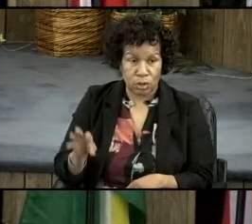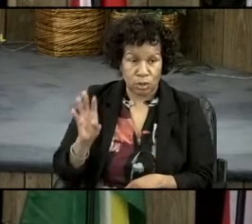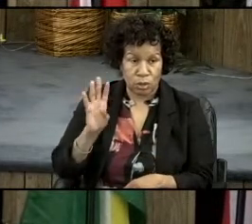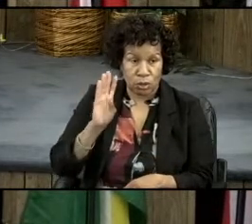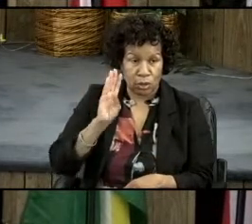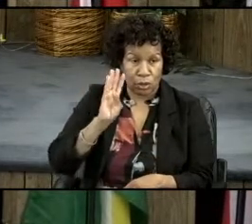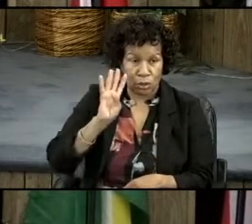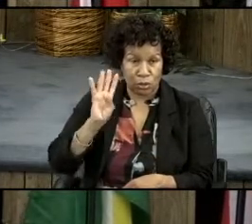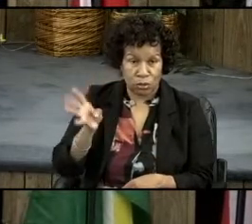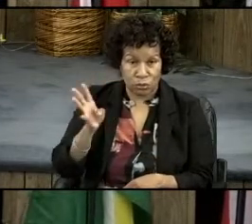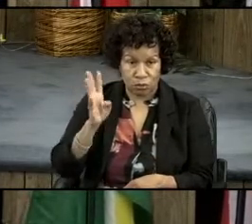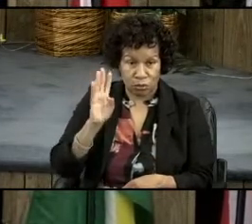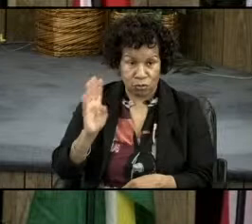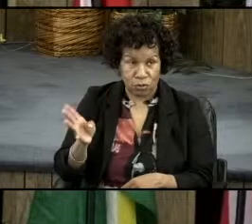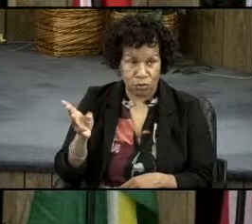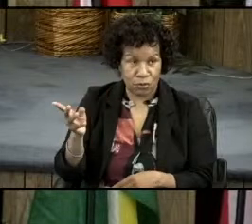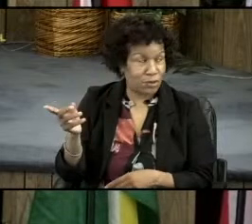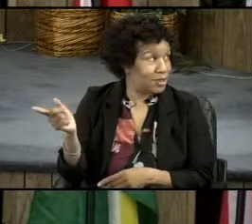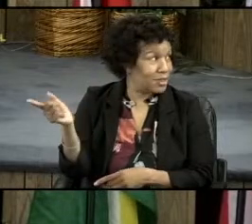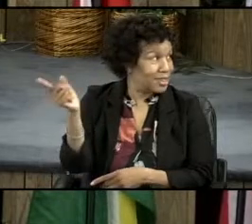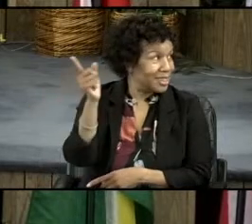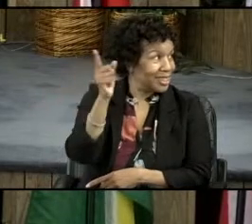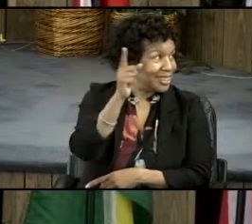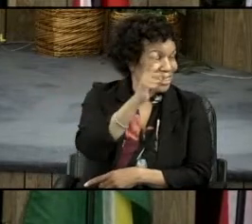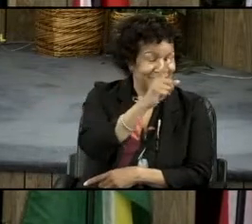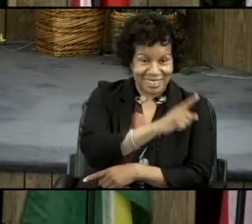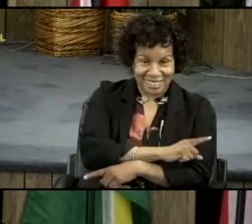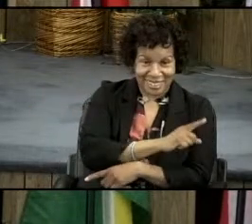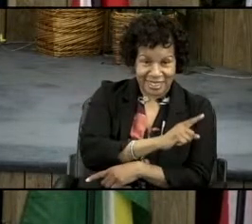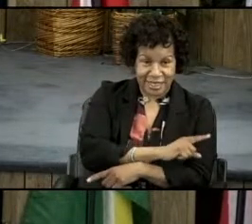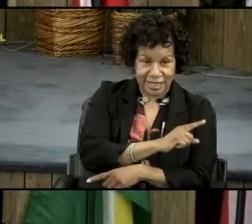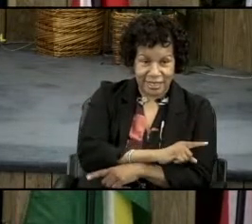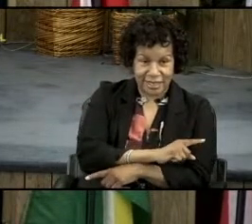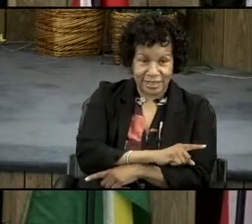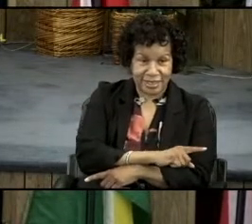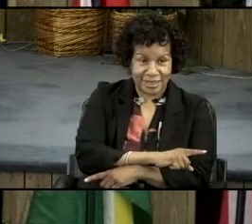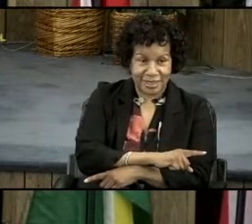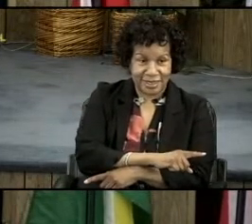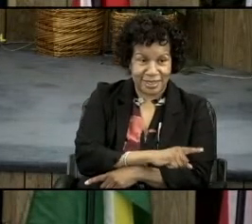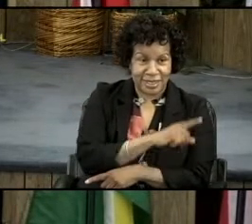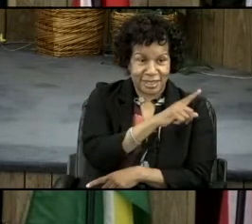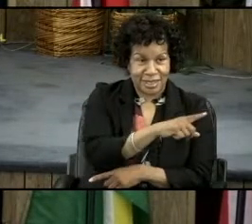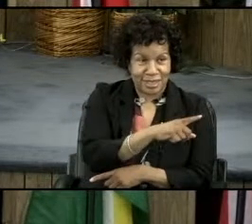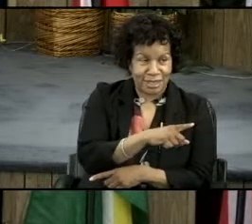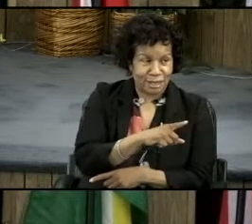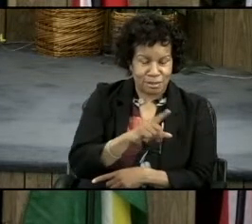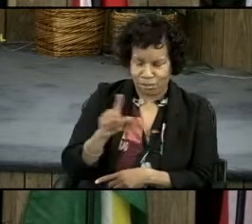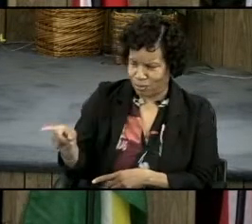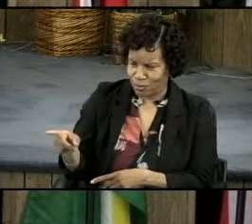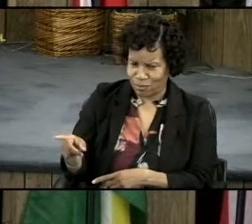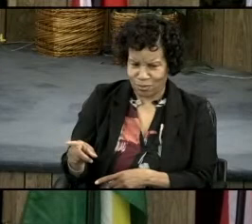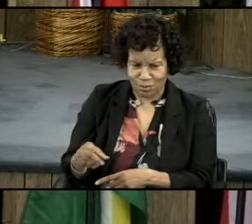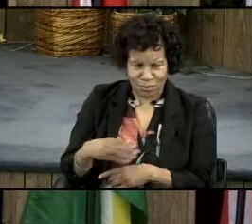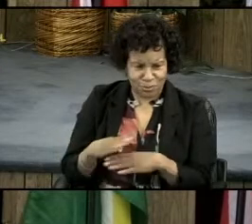this. They don't want to come over here. See how they're scared over there?